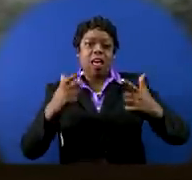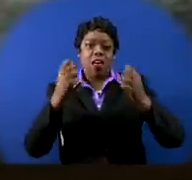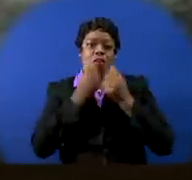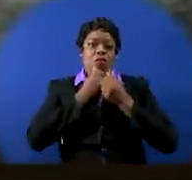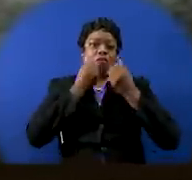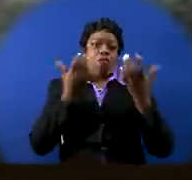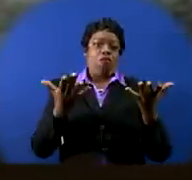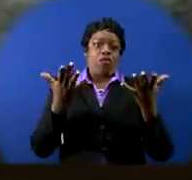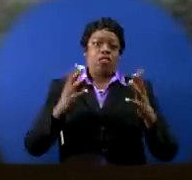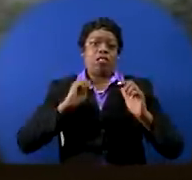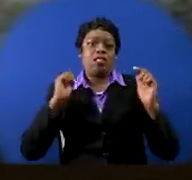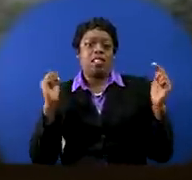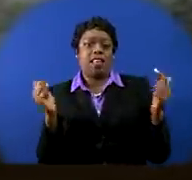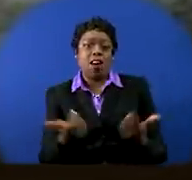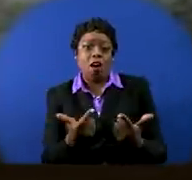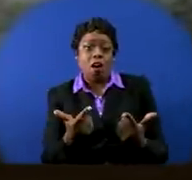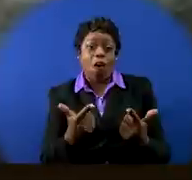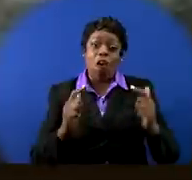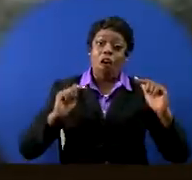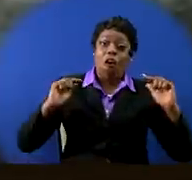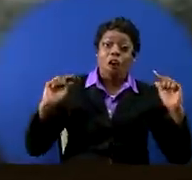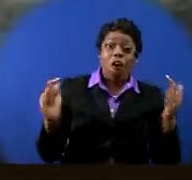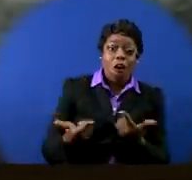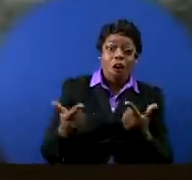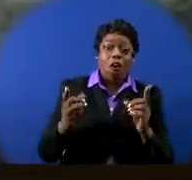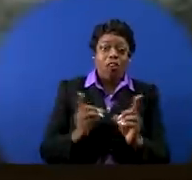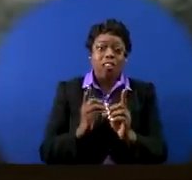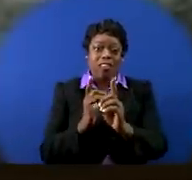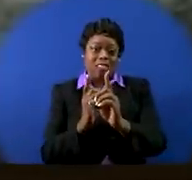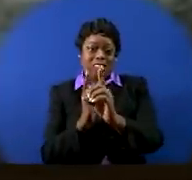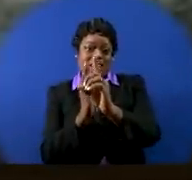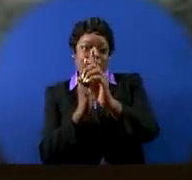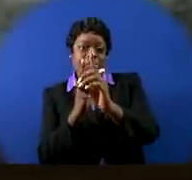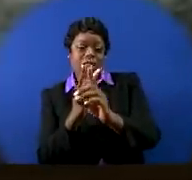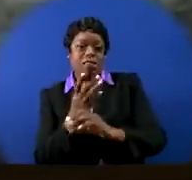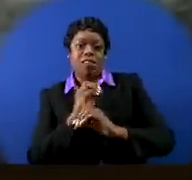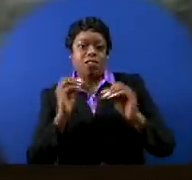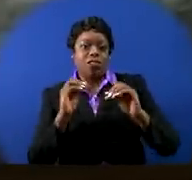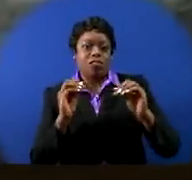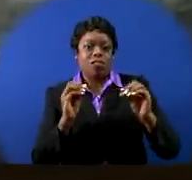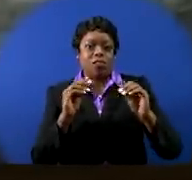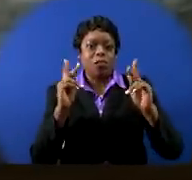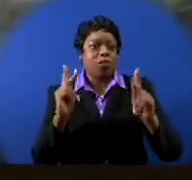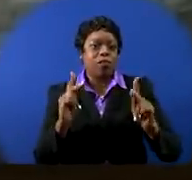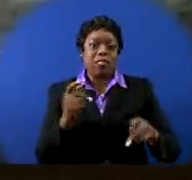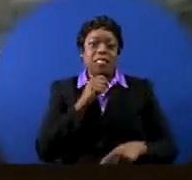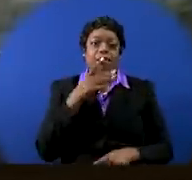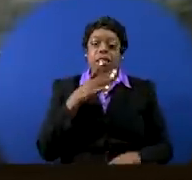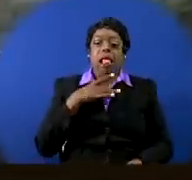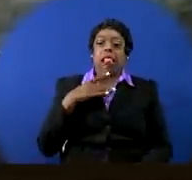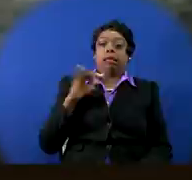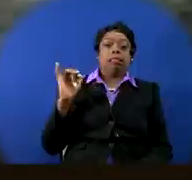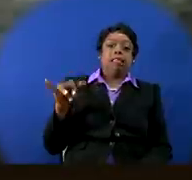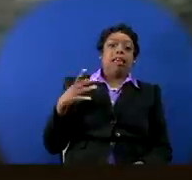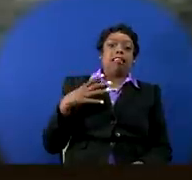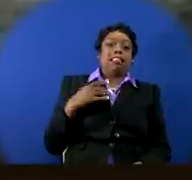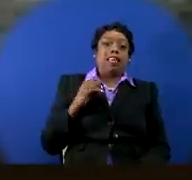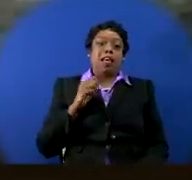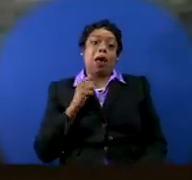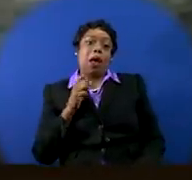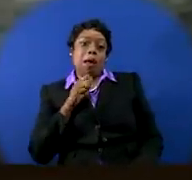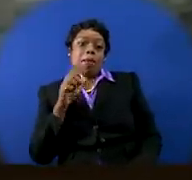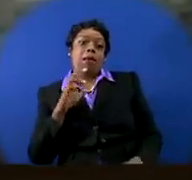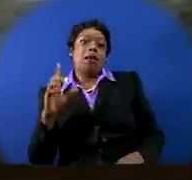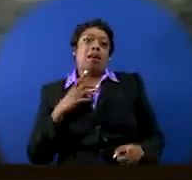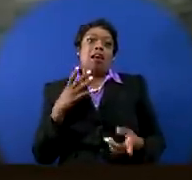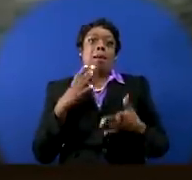it? All the disciples. But nobody's saying, well, you know, I'm not like that. I'm